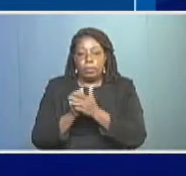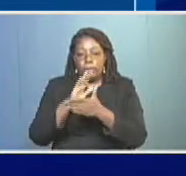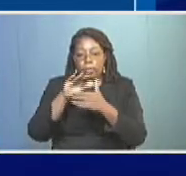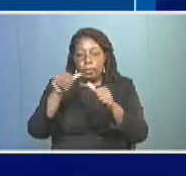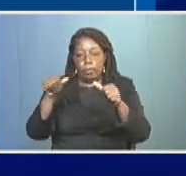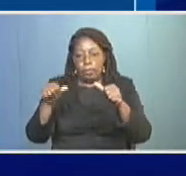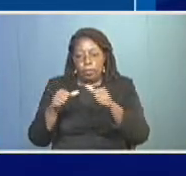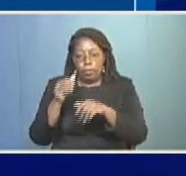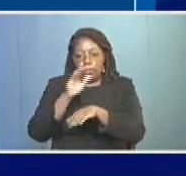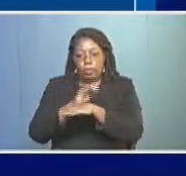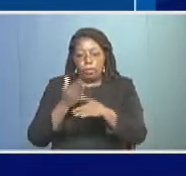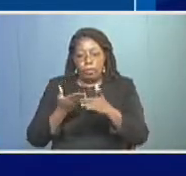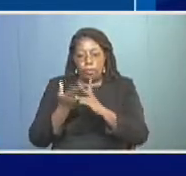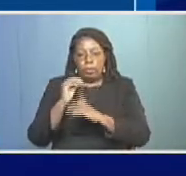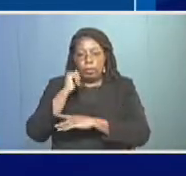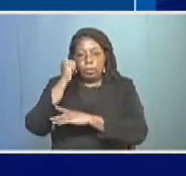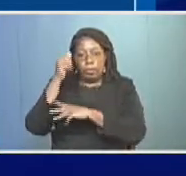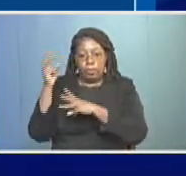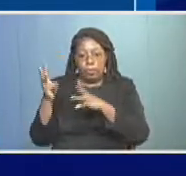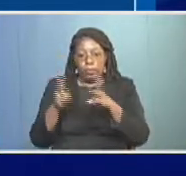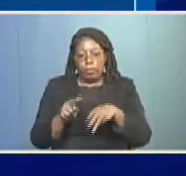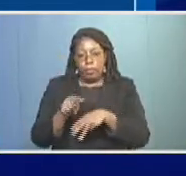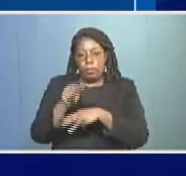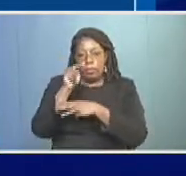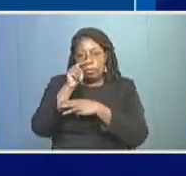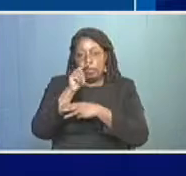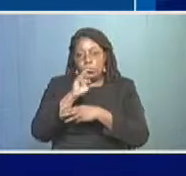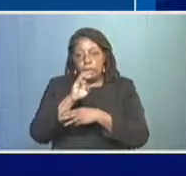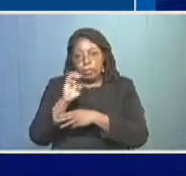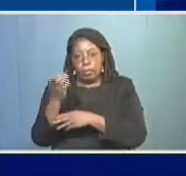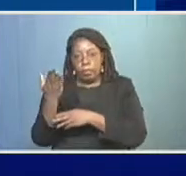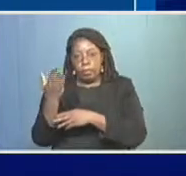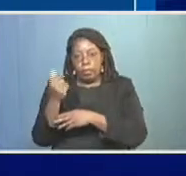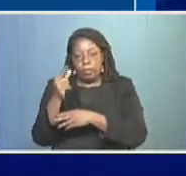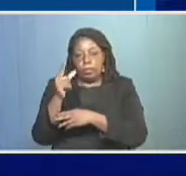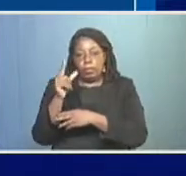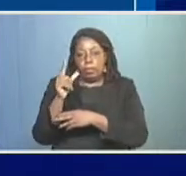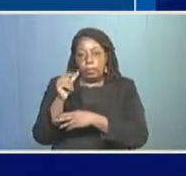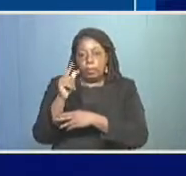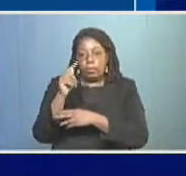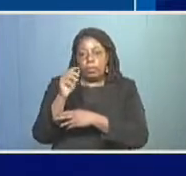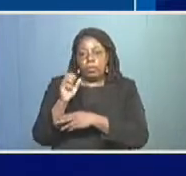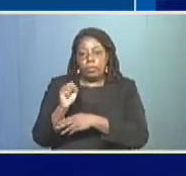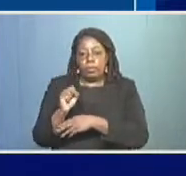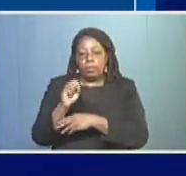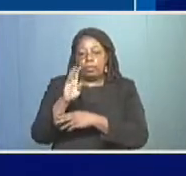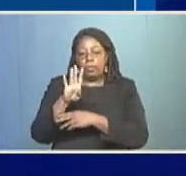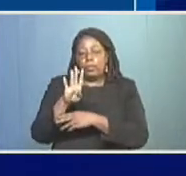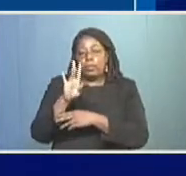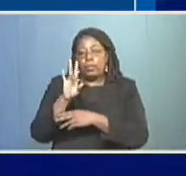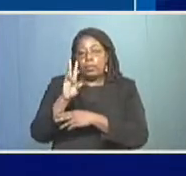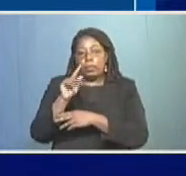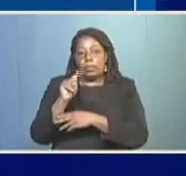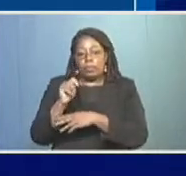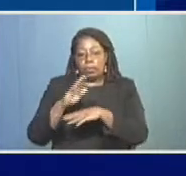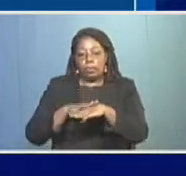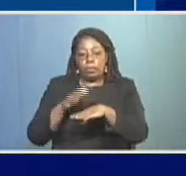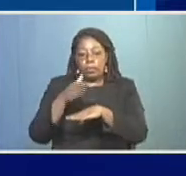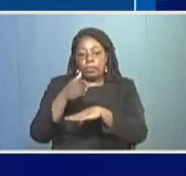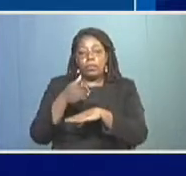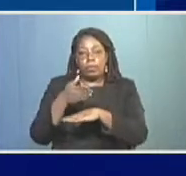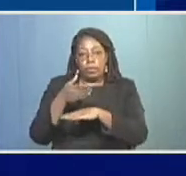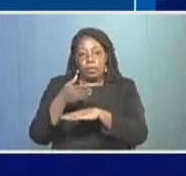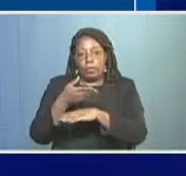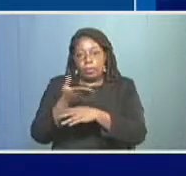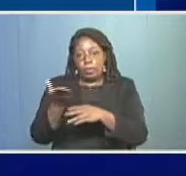all areas tonight through tomorrow, the winds are going to be northeast to east, 15 to 20 knots, rough seas 4 to 7 feet. So caution flags are in